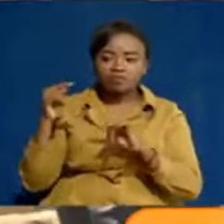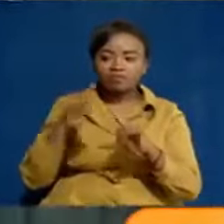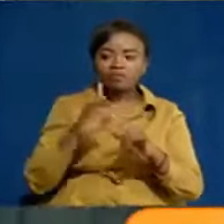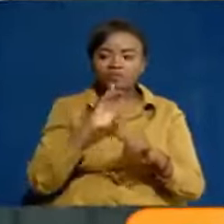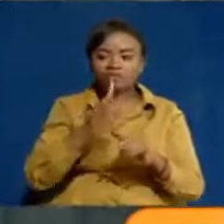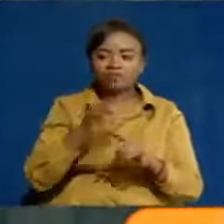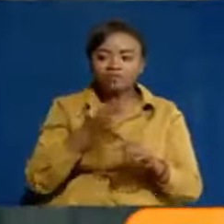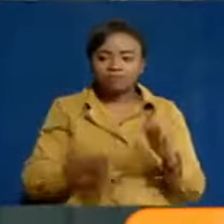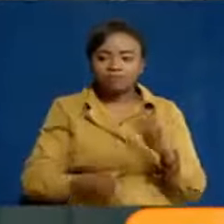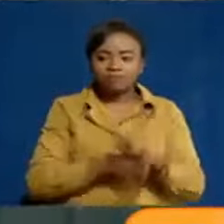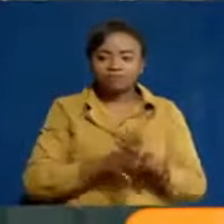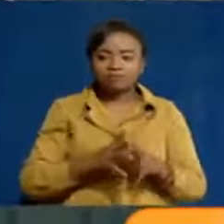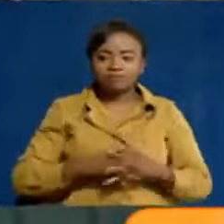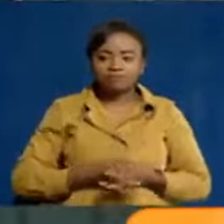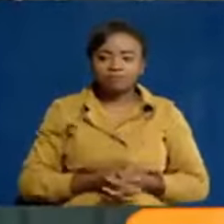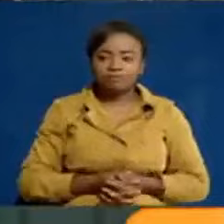off.